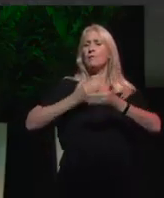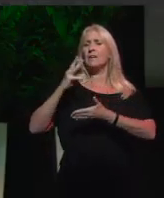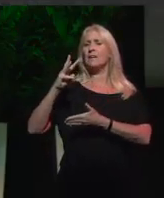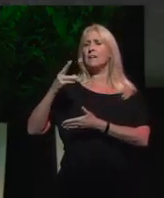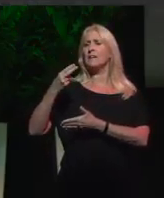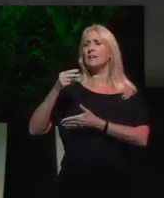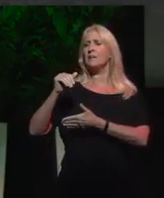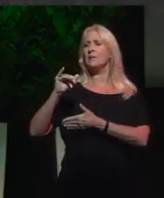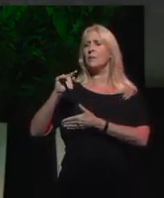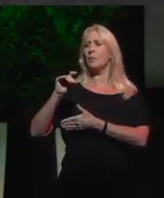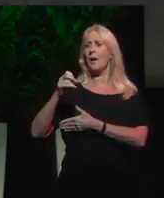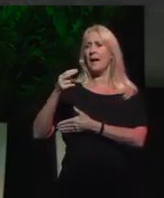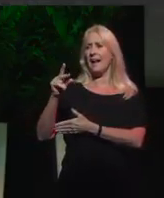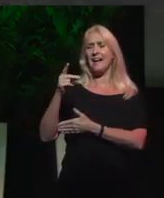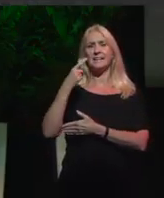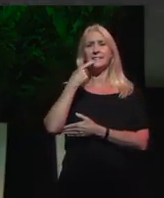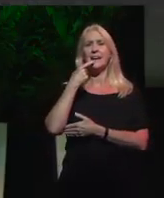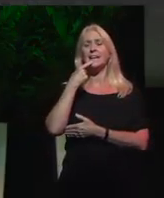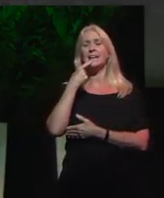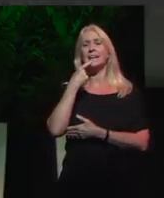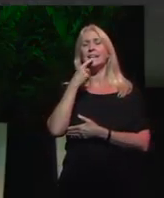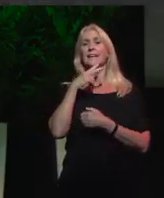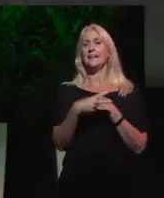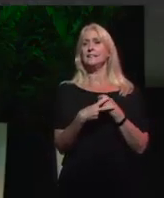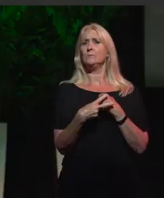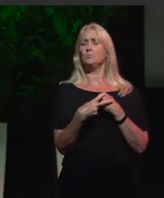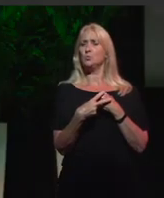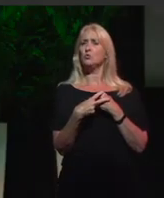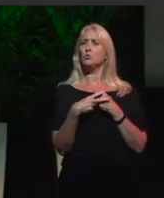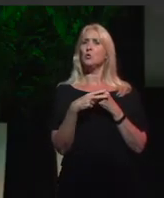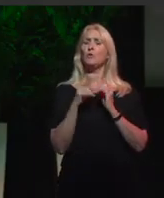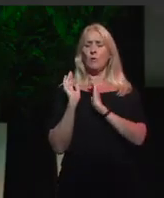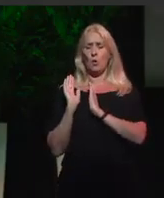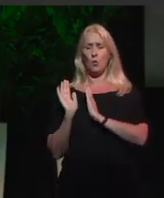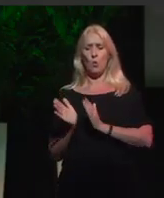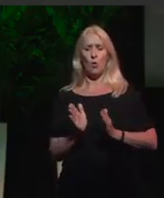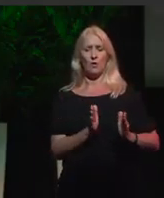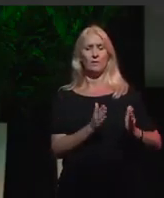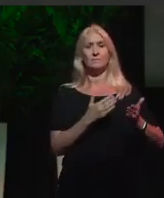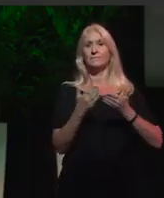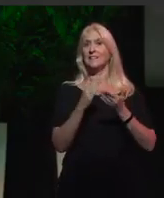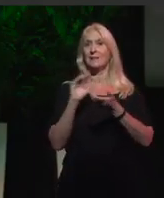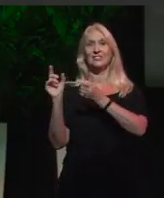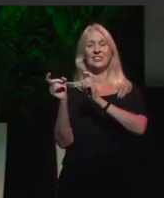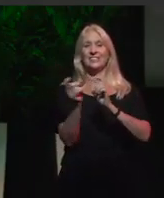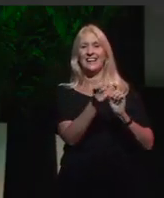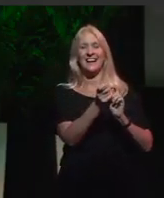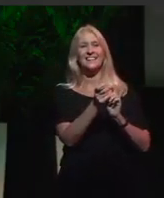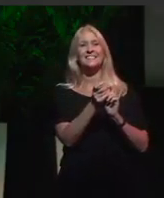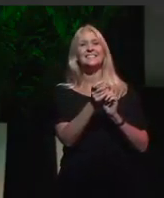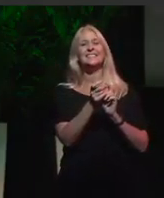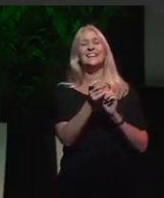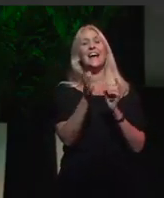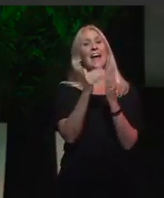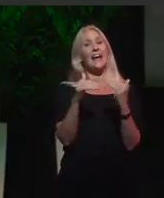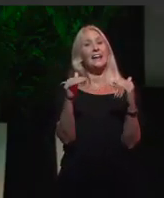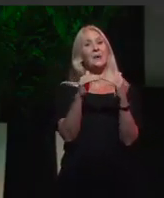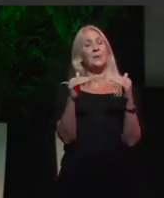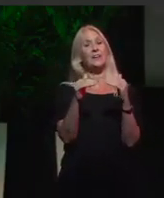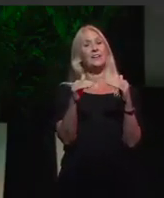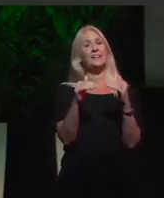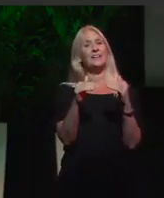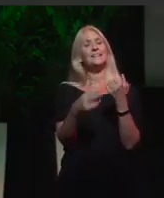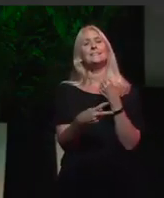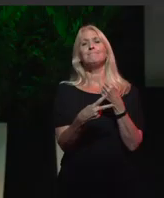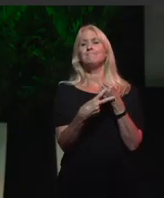reflects, is to preserve order amid change, and equally to preserve change